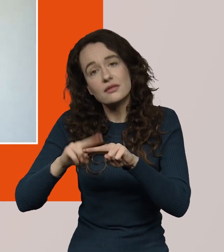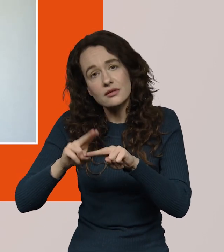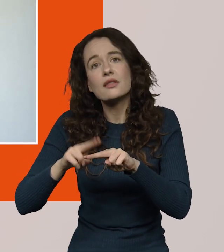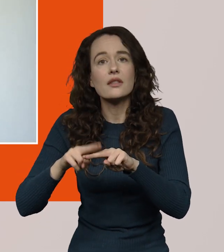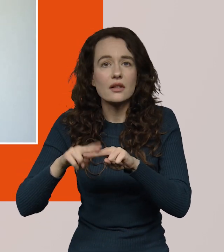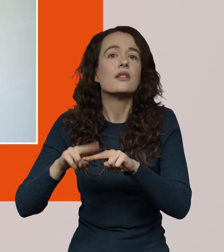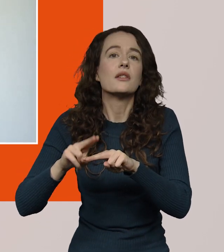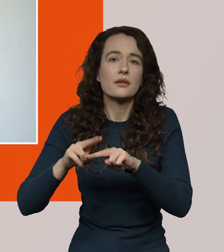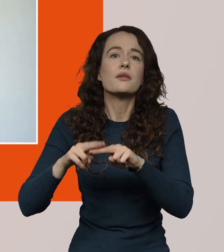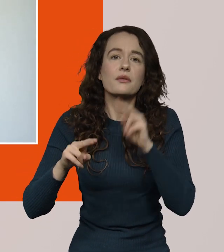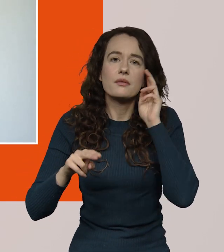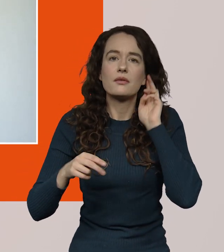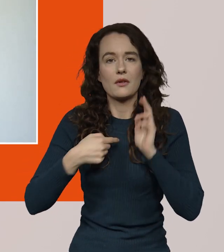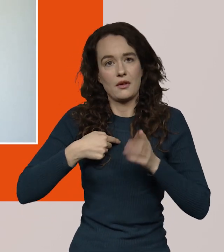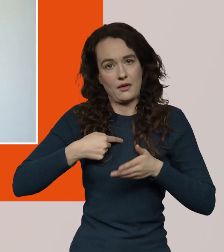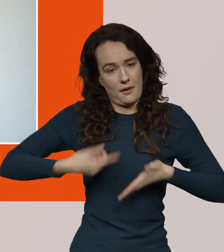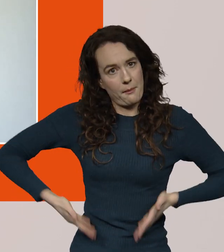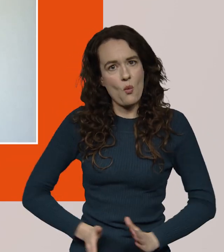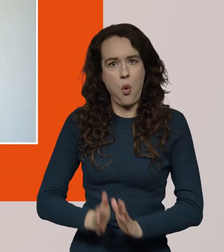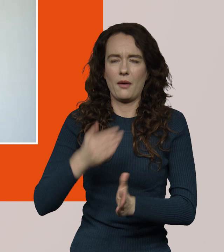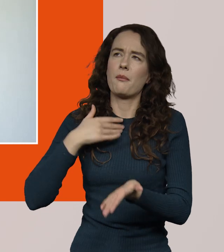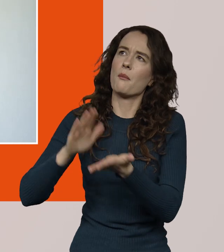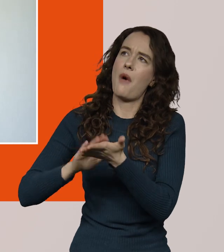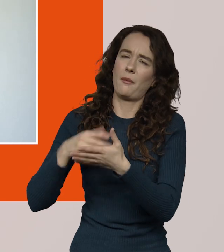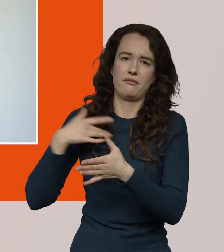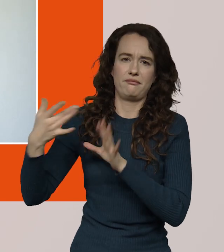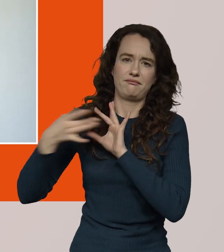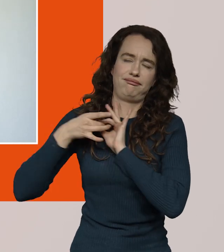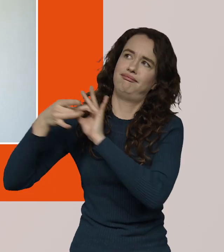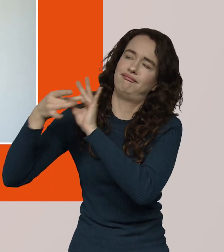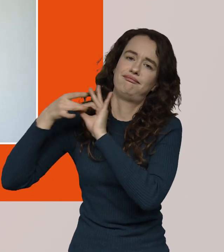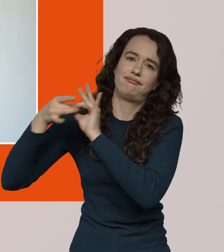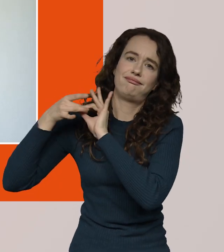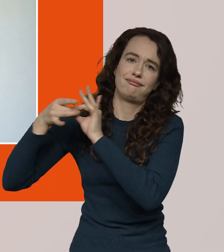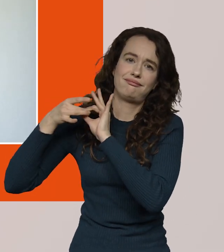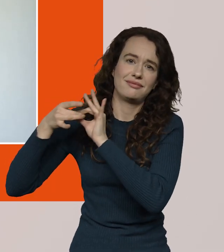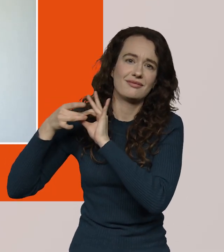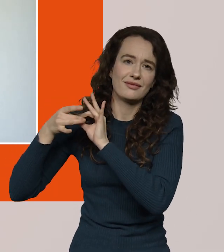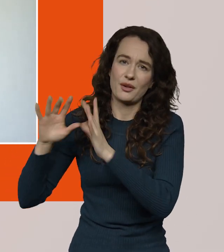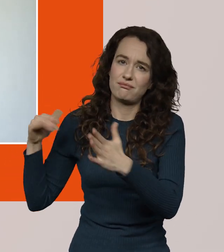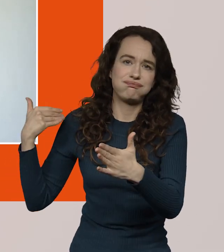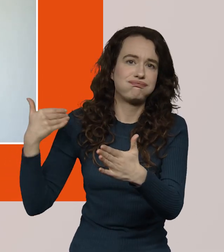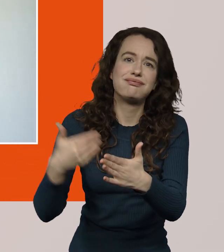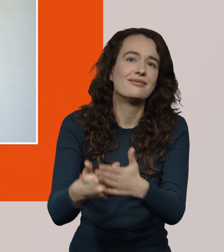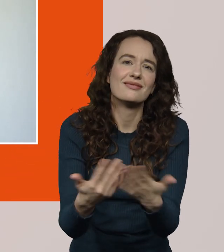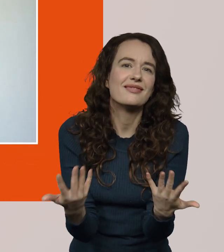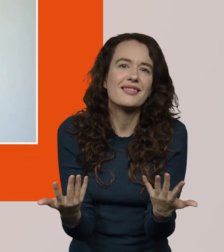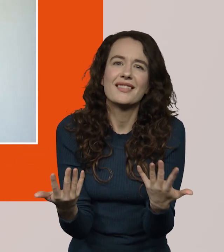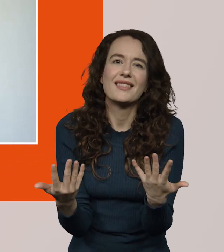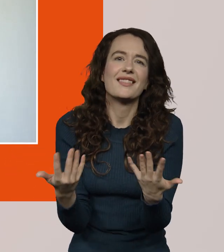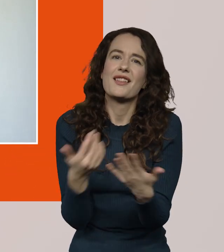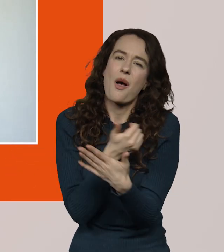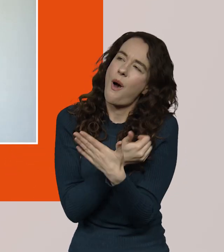That's brilliant. And talk us through it. Who's in there? My teacher, my mom, my dad, my